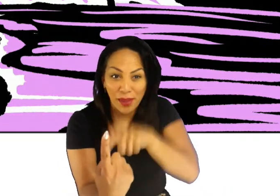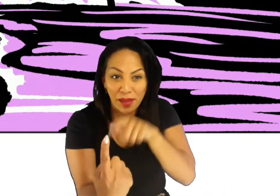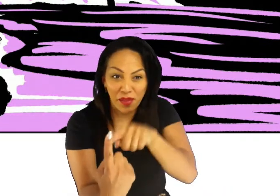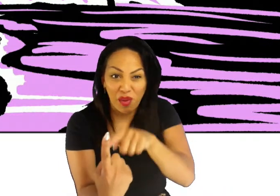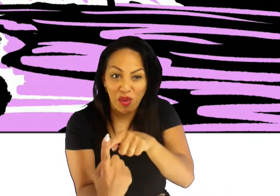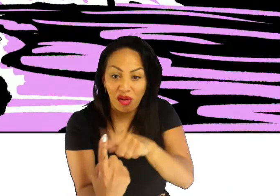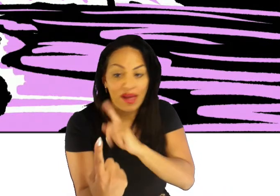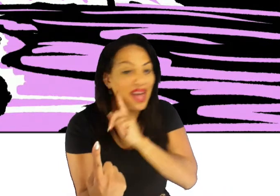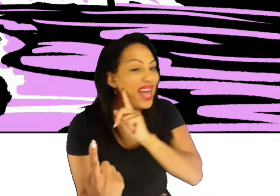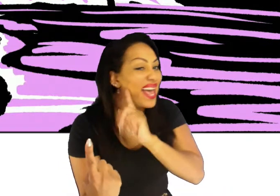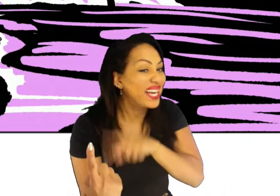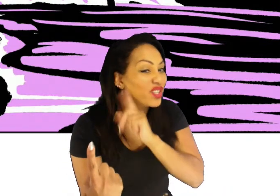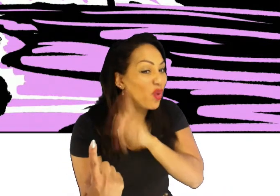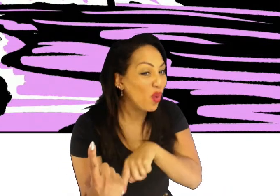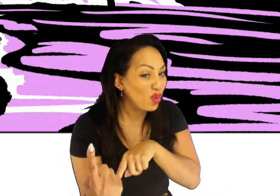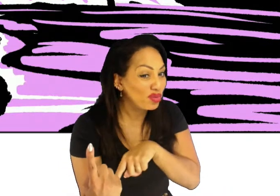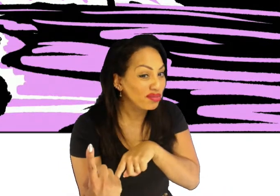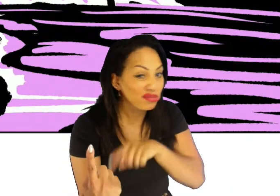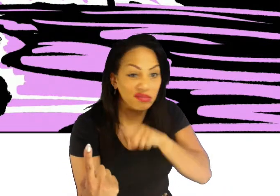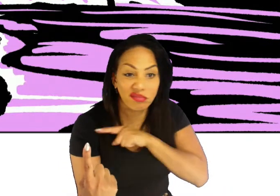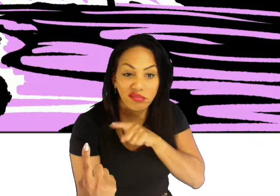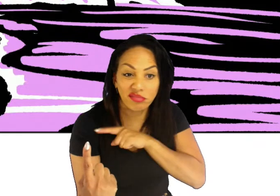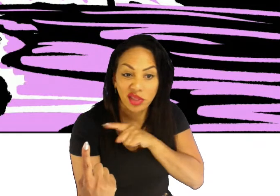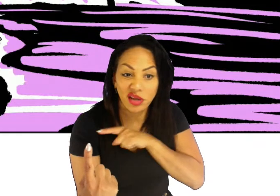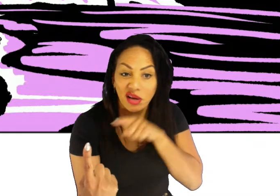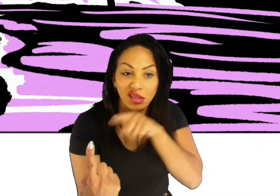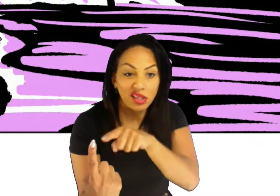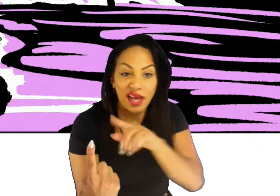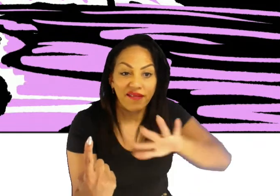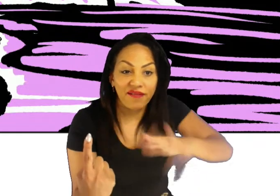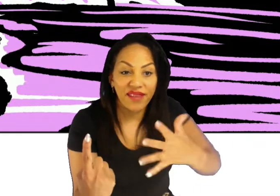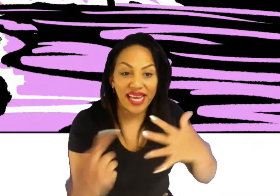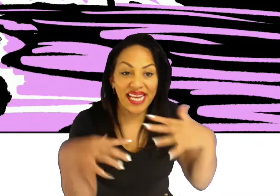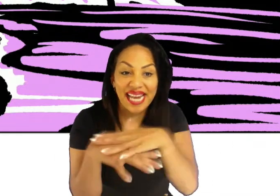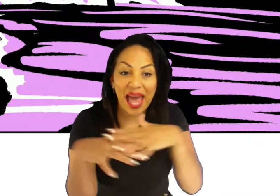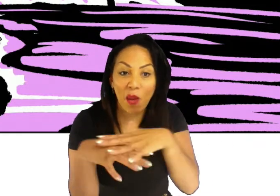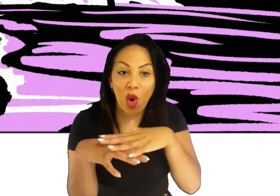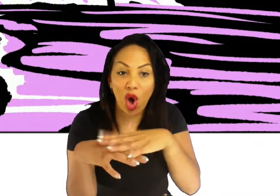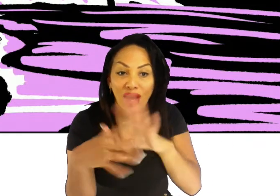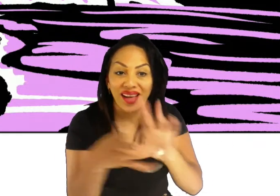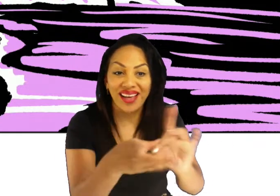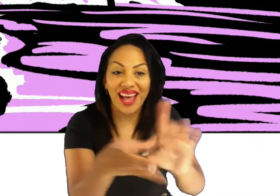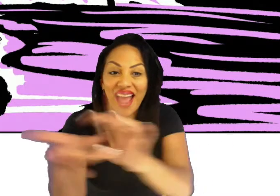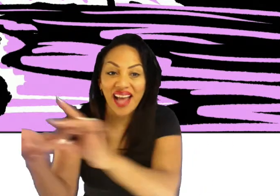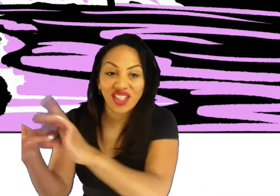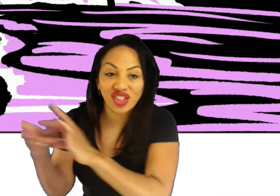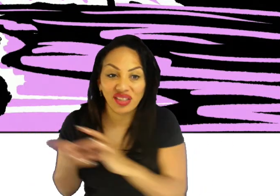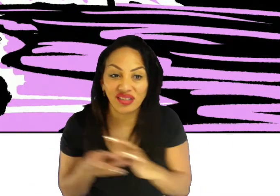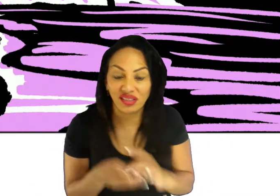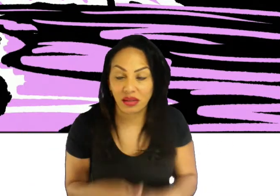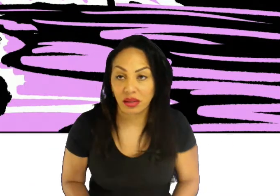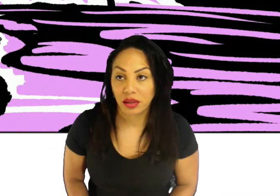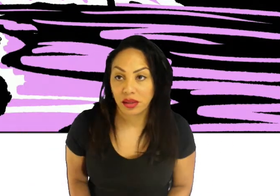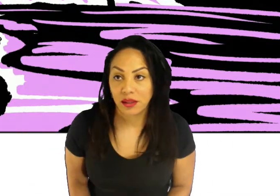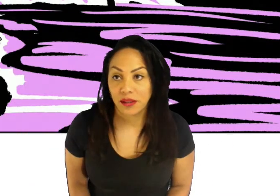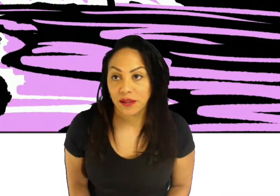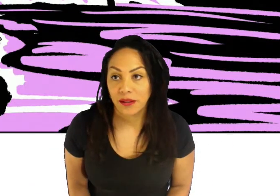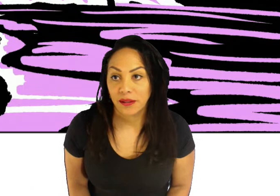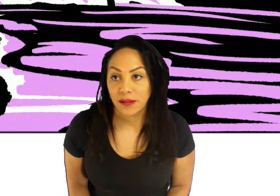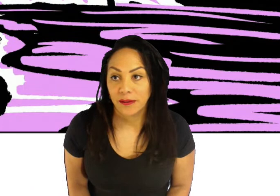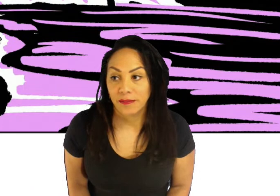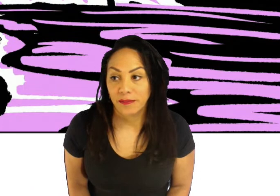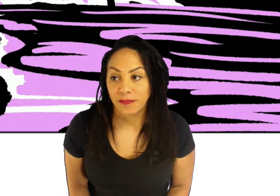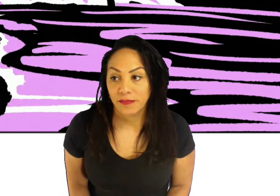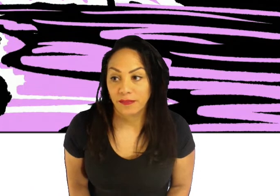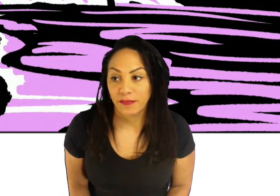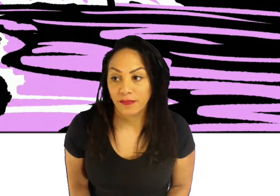connections to get them the job. And I've seen plenty of people hired because an